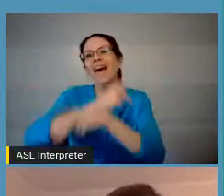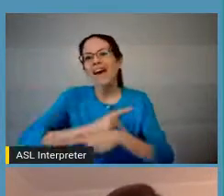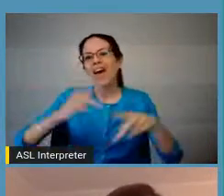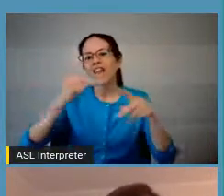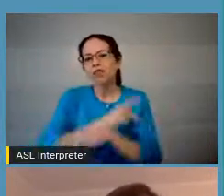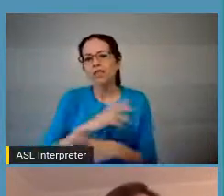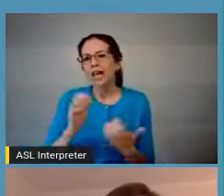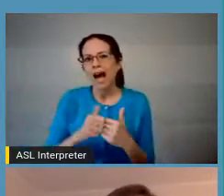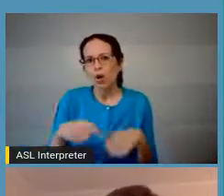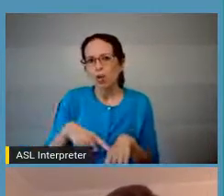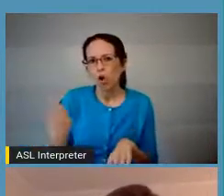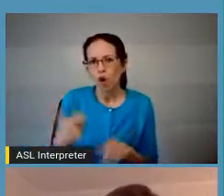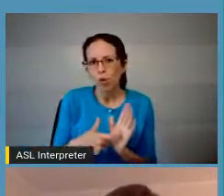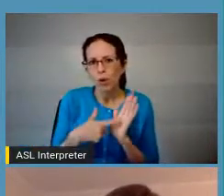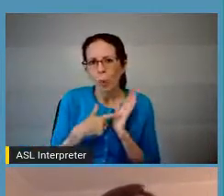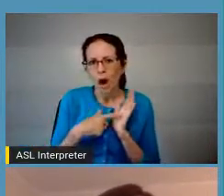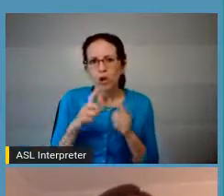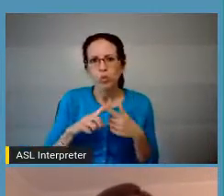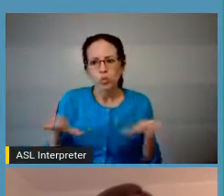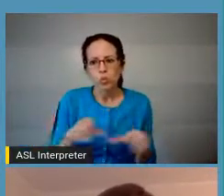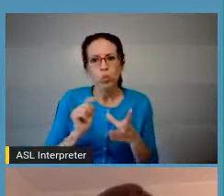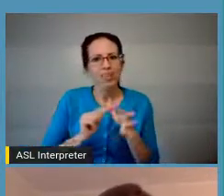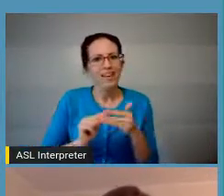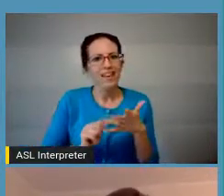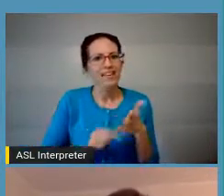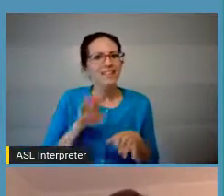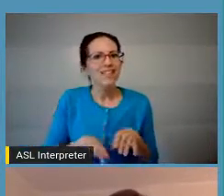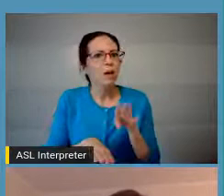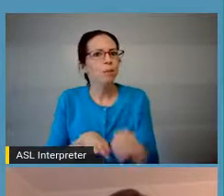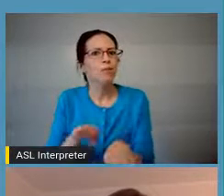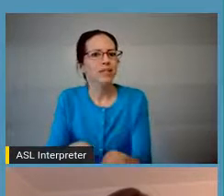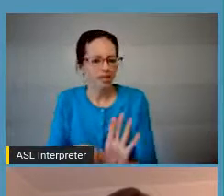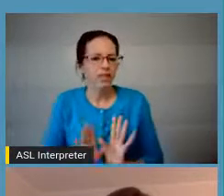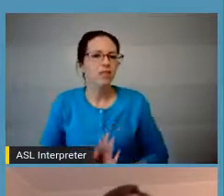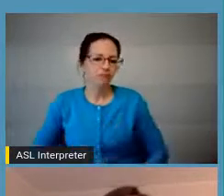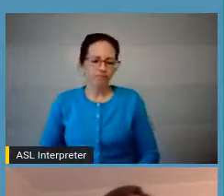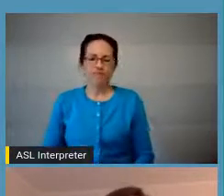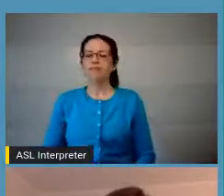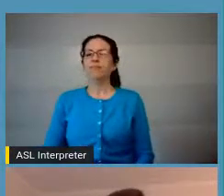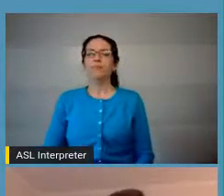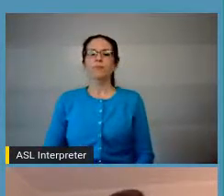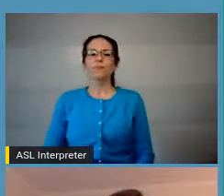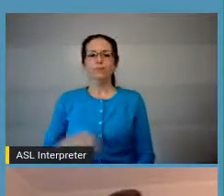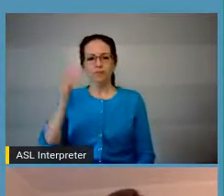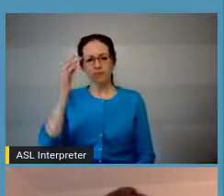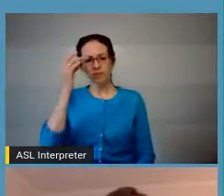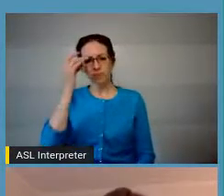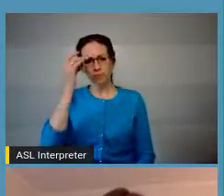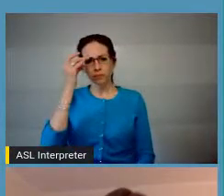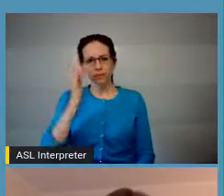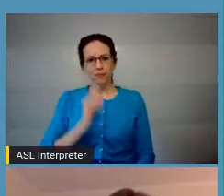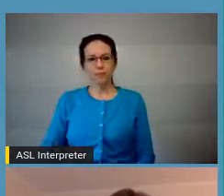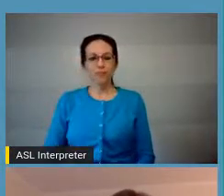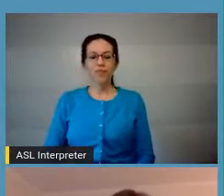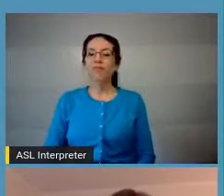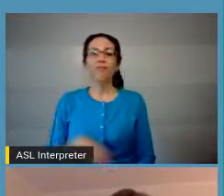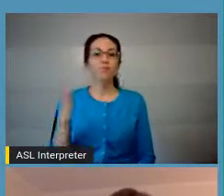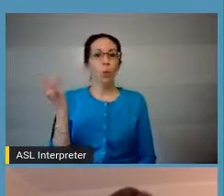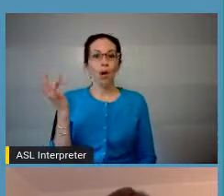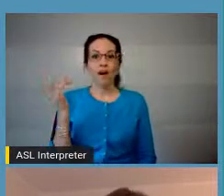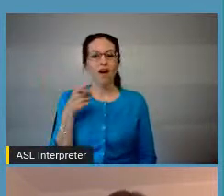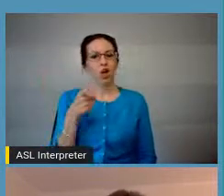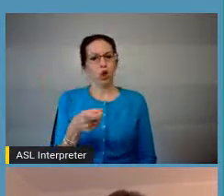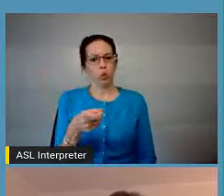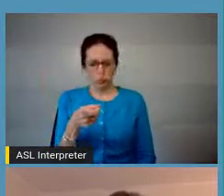the steps you're expecting your staff to do, or other people in your department, or just yourself. What you want to do is be able to